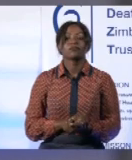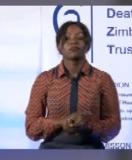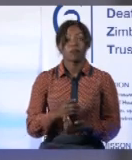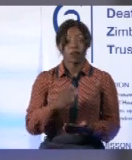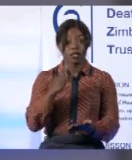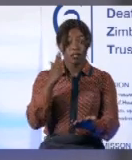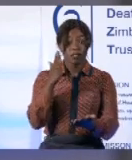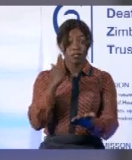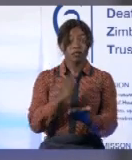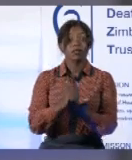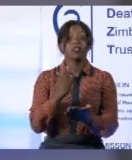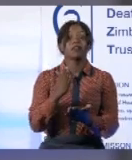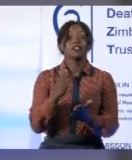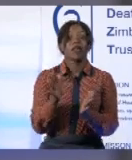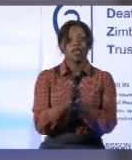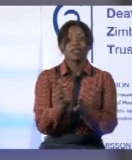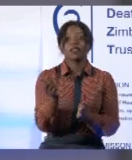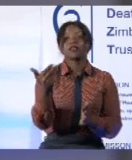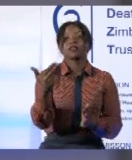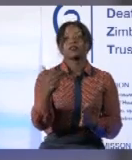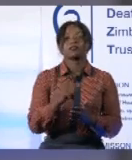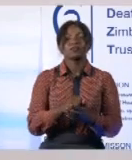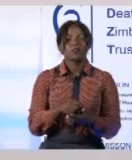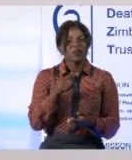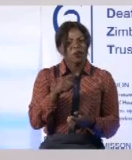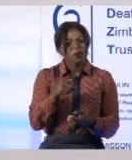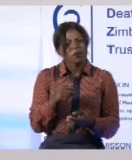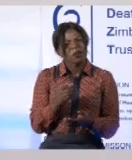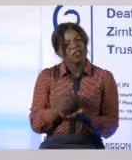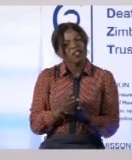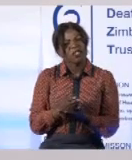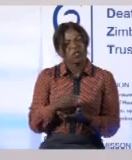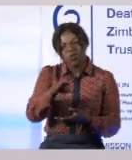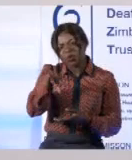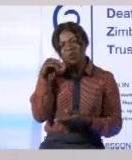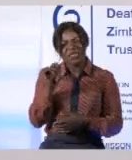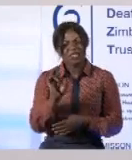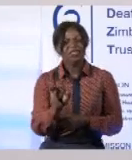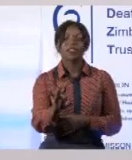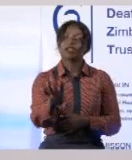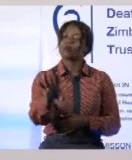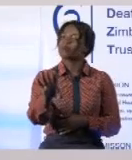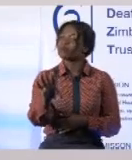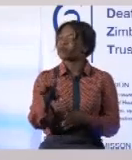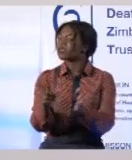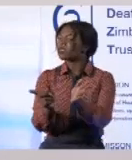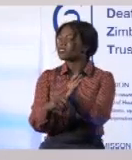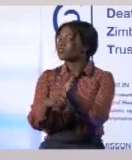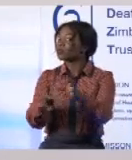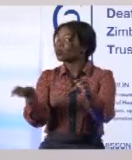effort. Was it a choice to go into sex work?